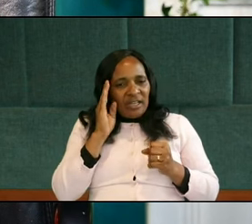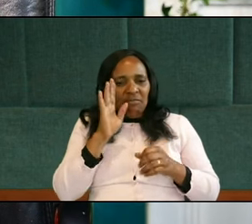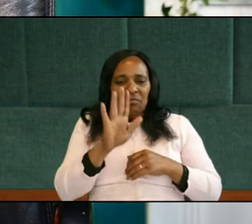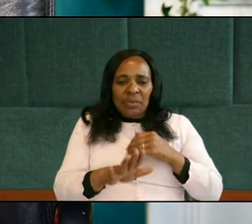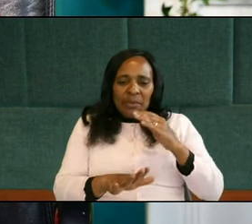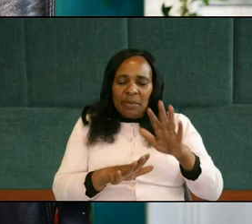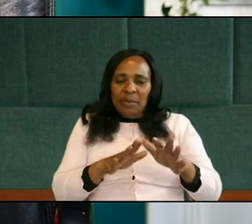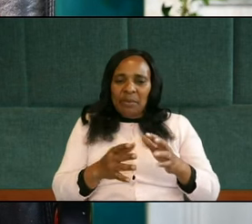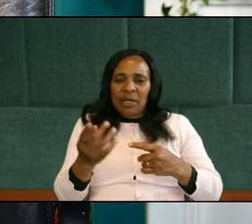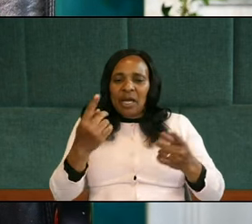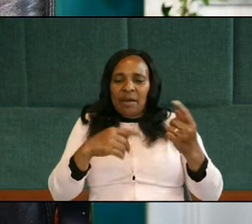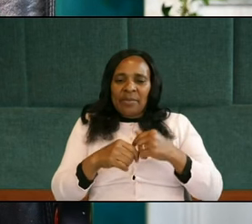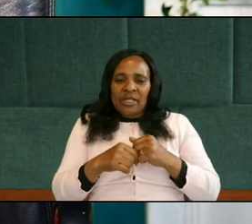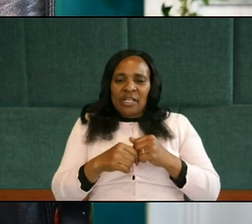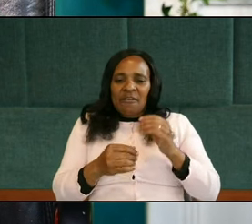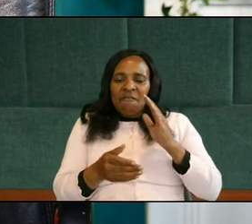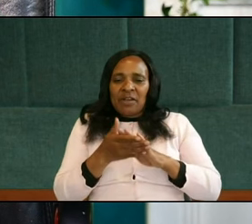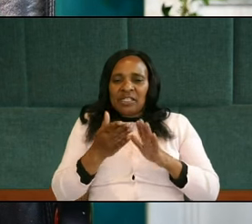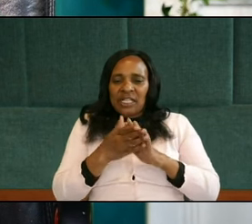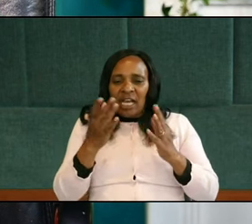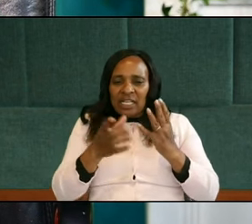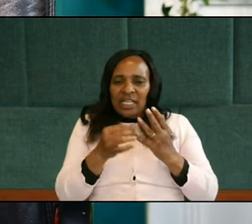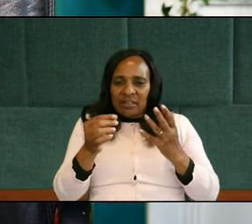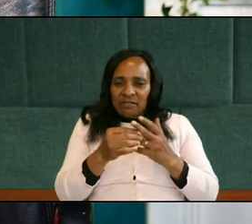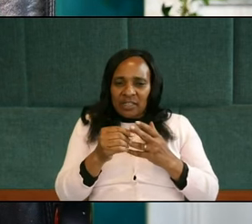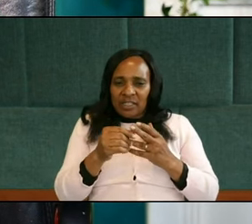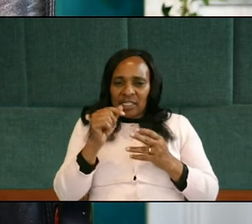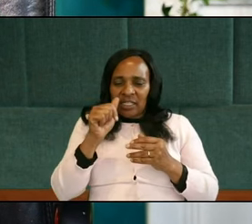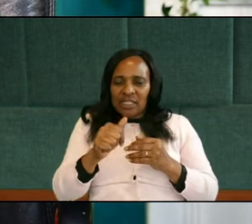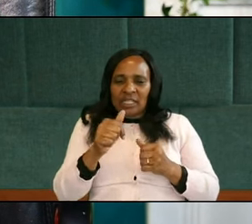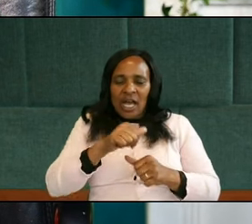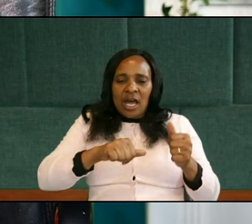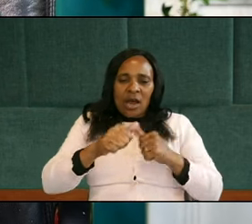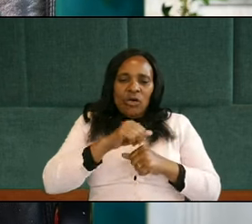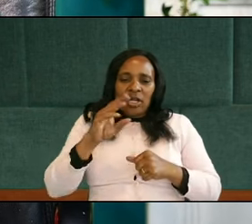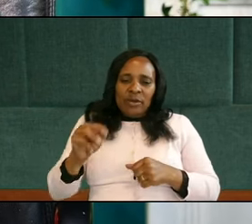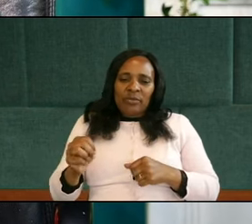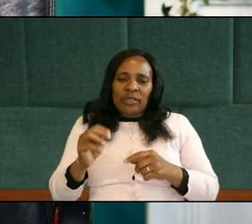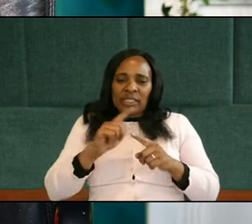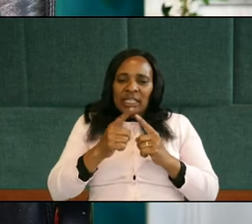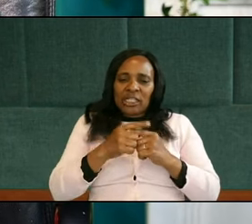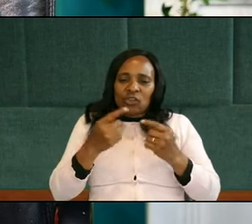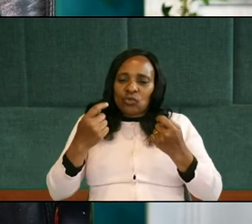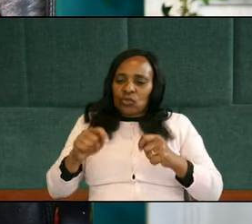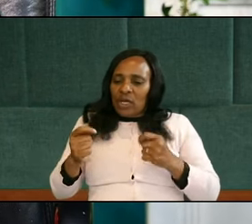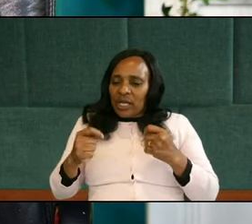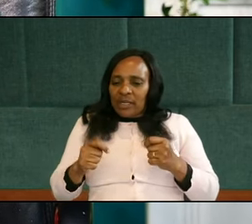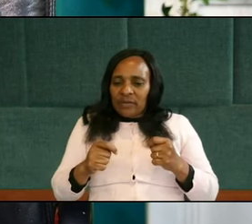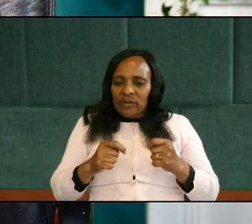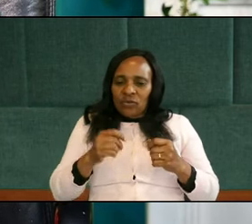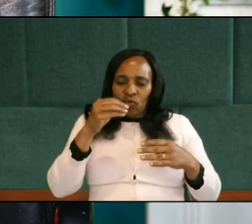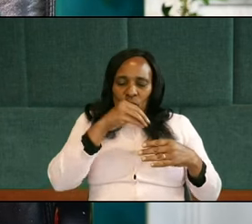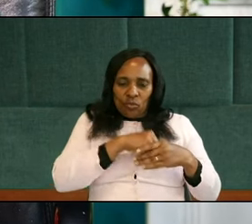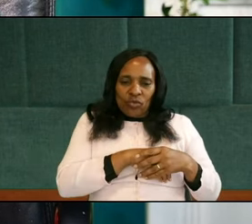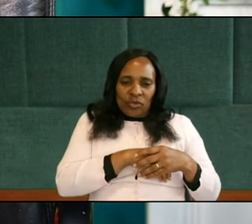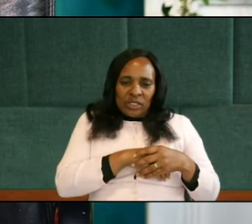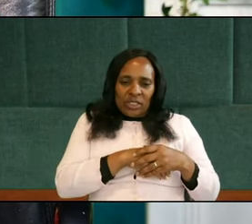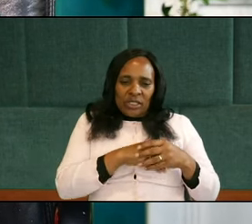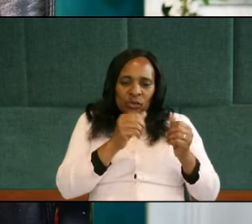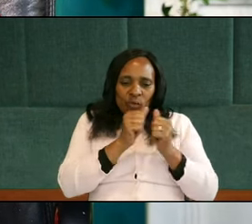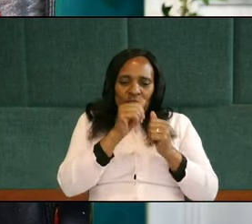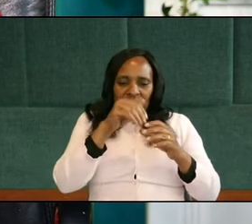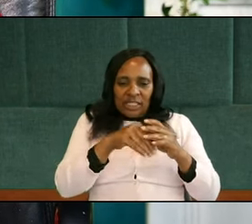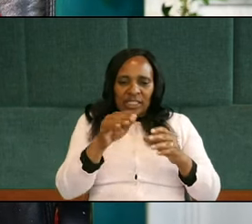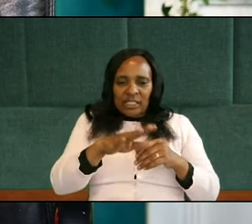coming towards him. So quickly he identified a vase around him and then tried to now put the pocket knife within that